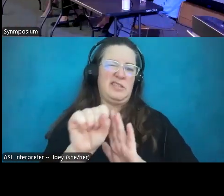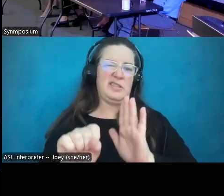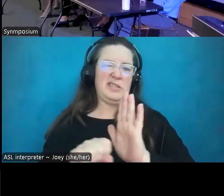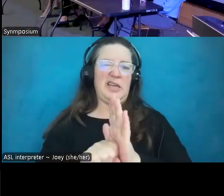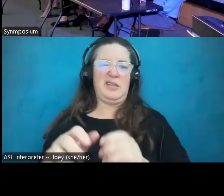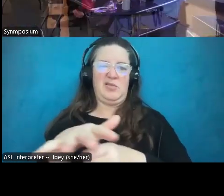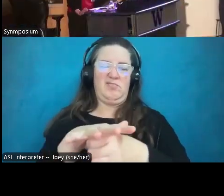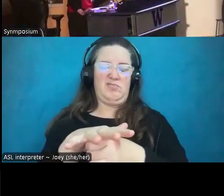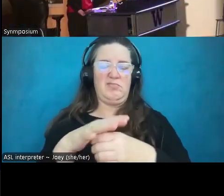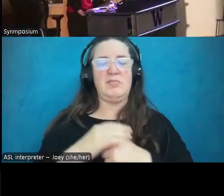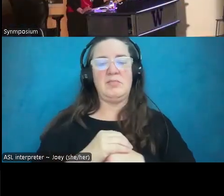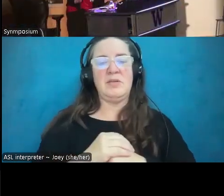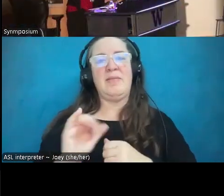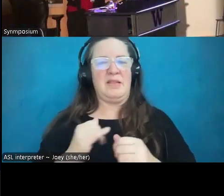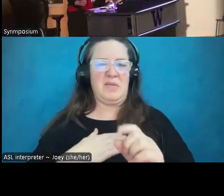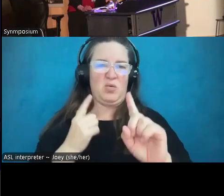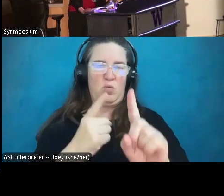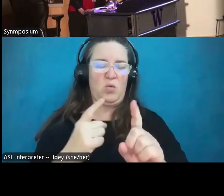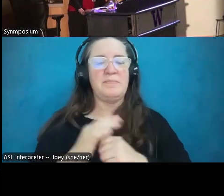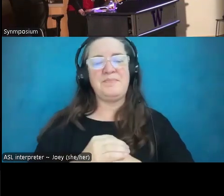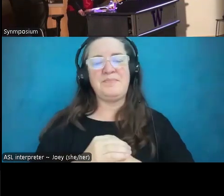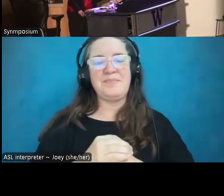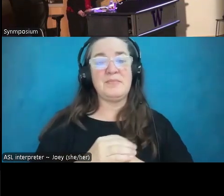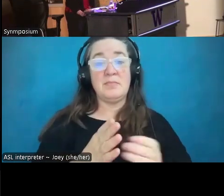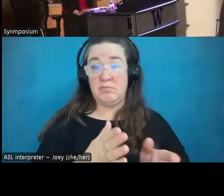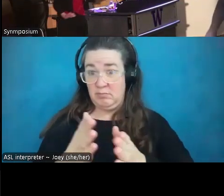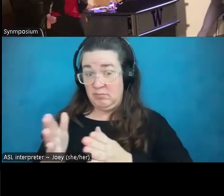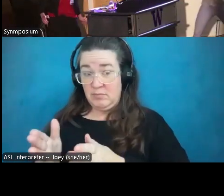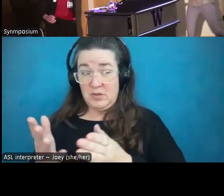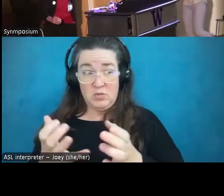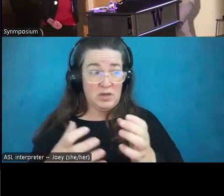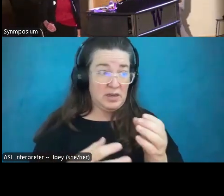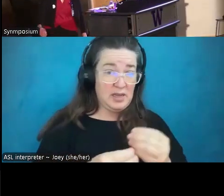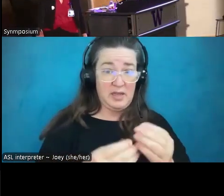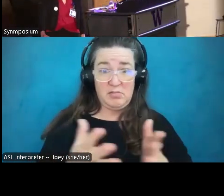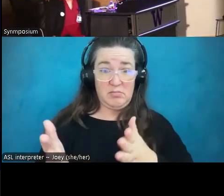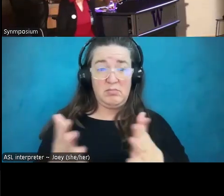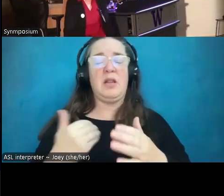Thank you. We have, do you have anything to add? Okay, let's have you.